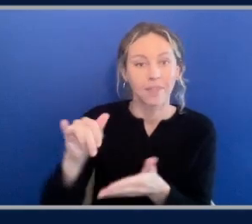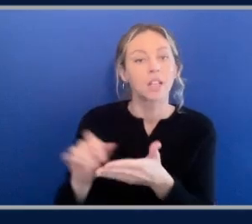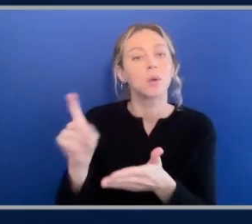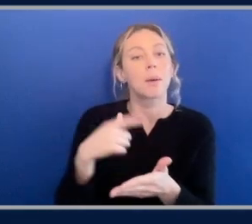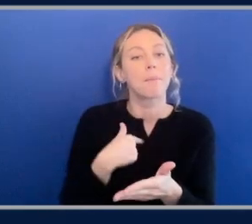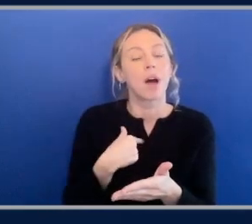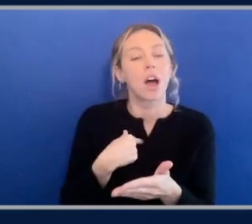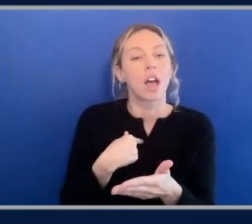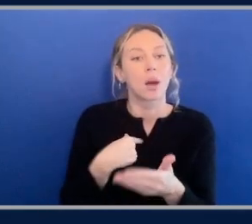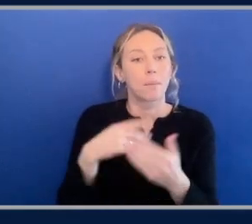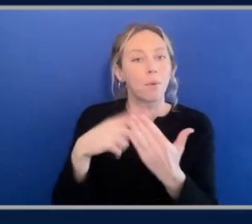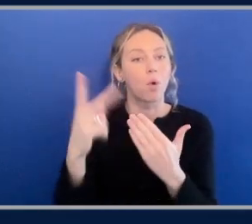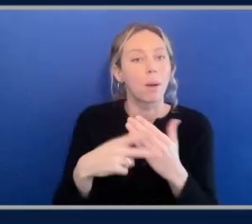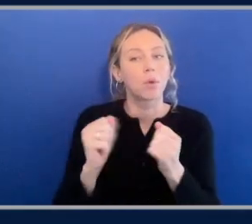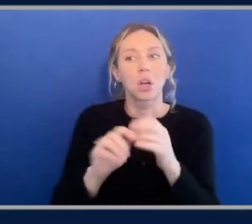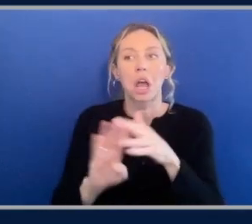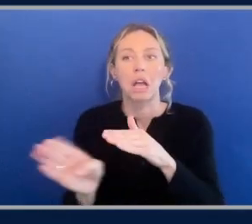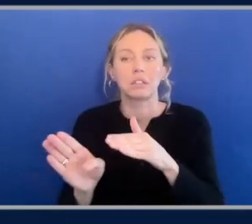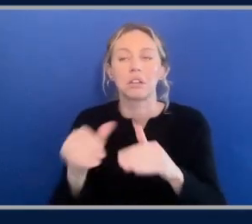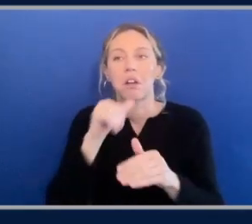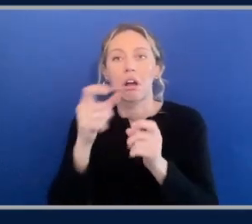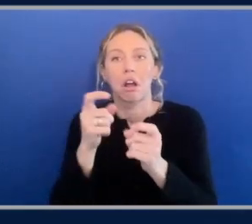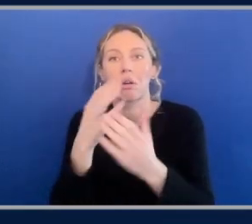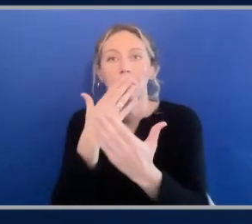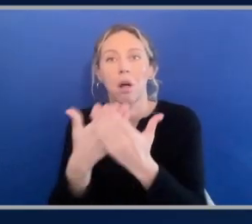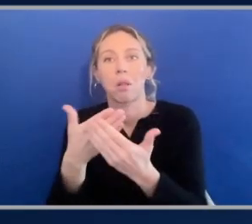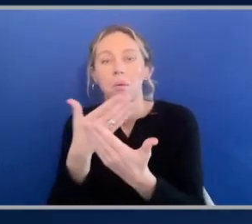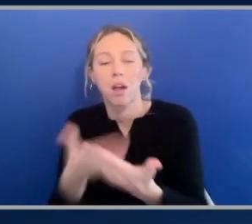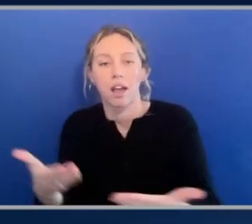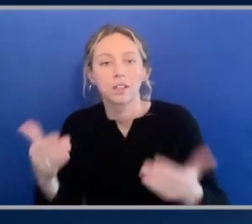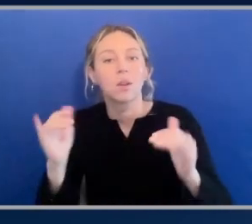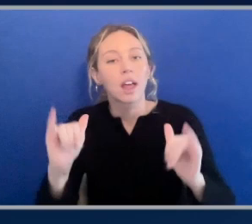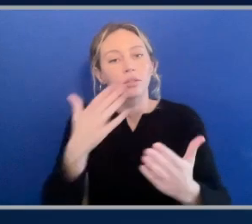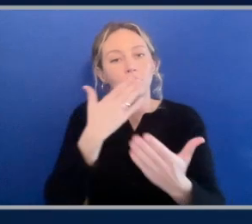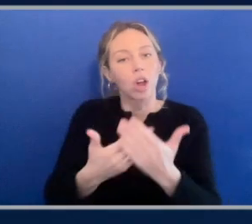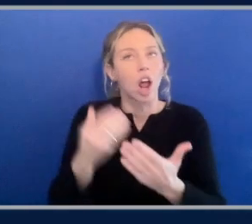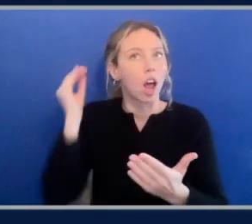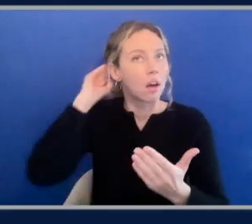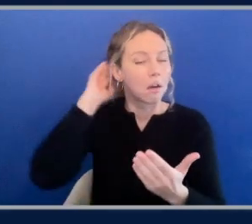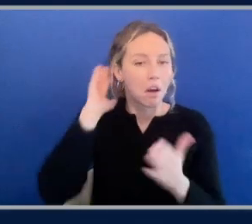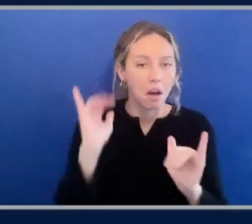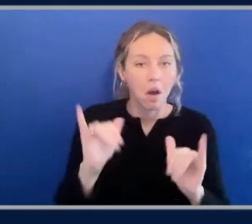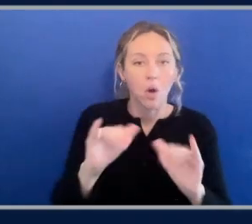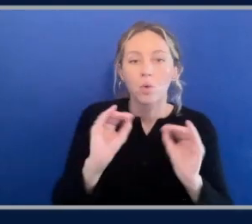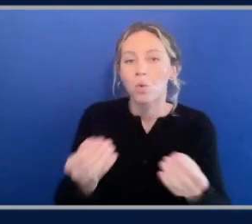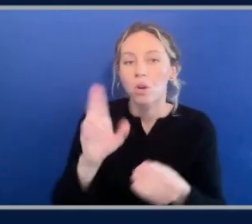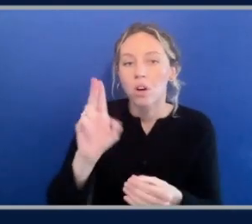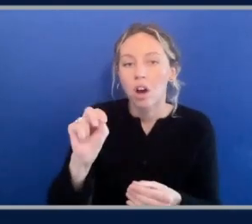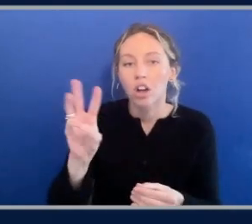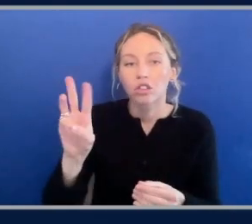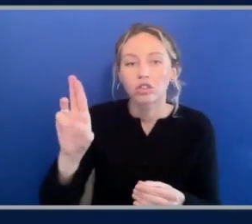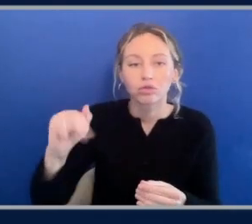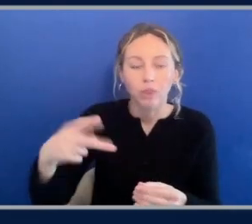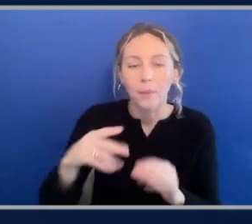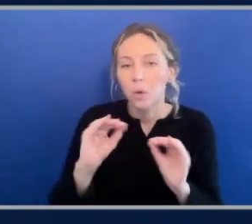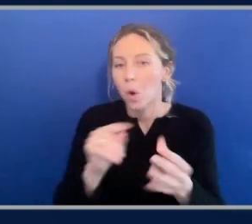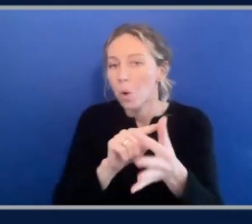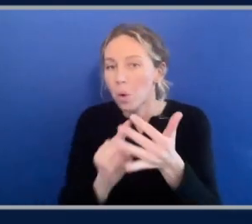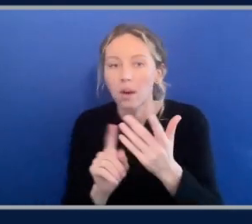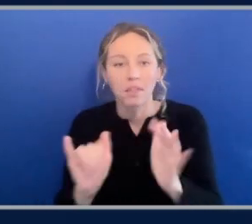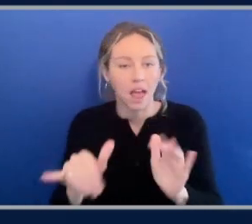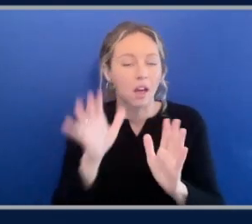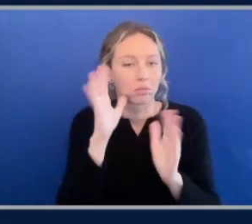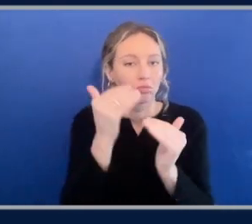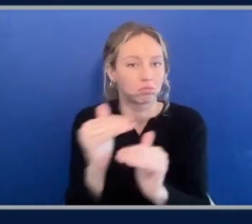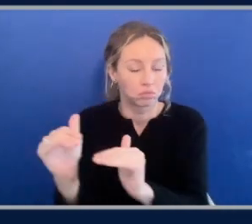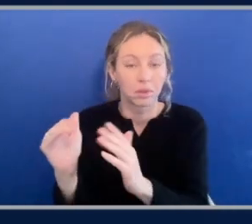way. I should handle that. So linters really plug in and say, okay, you can't have any unwraps anywhere. You can't have any expecs everywhere. We'll talk about that in a second.